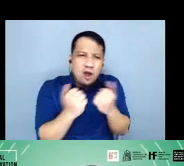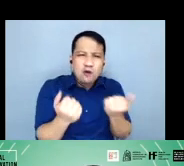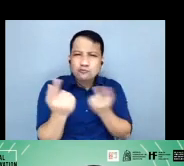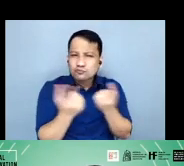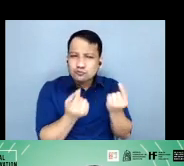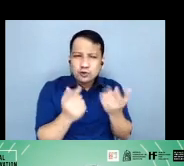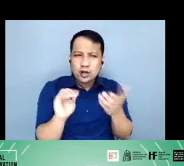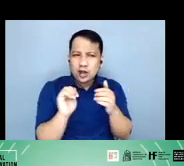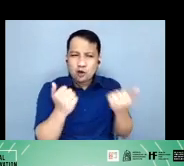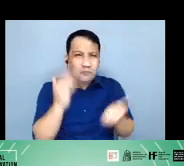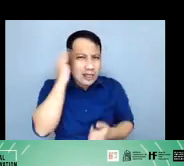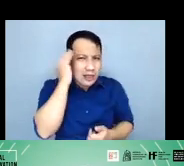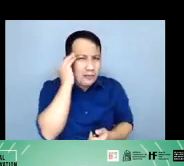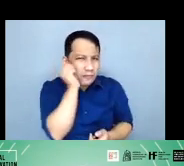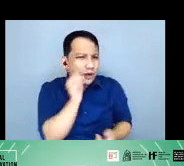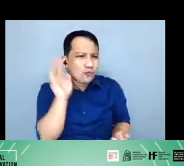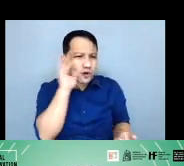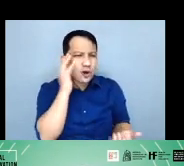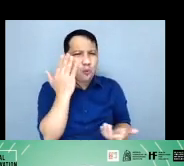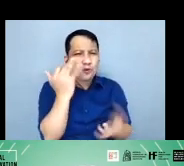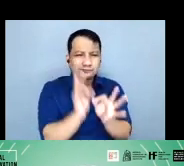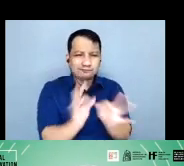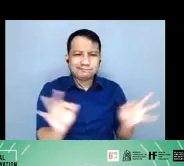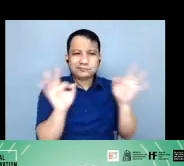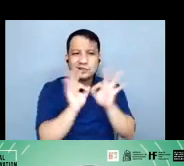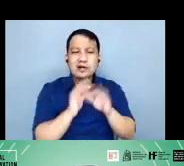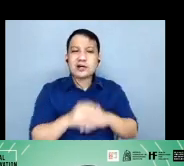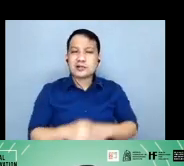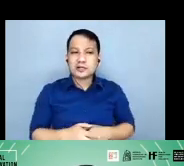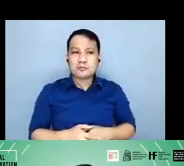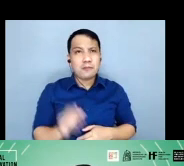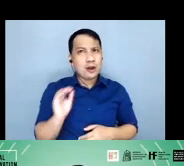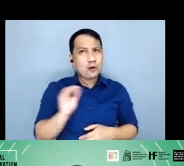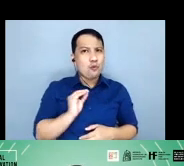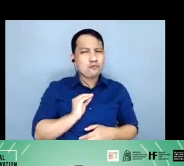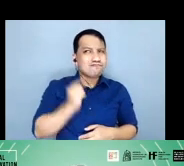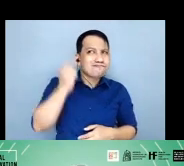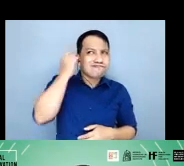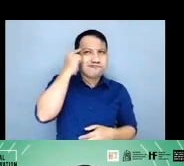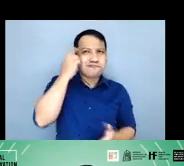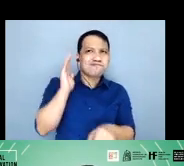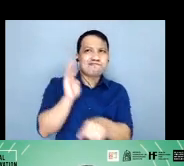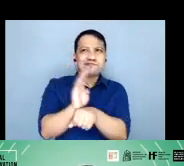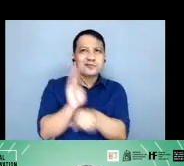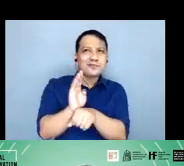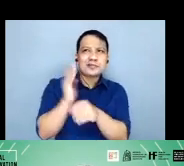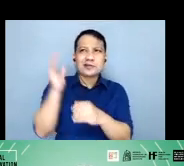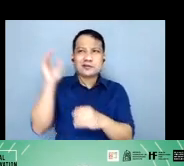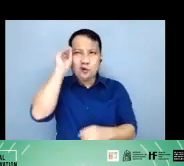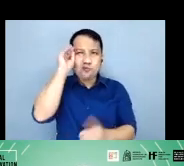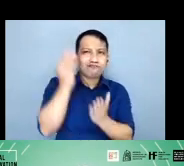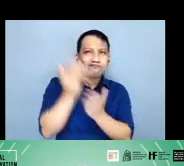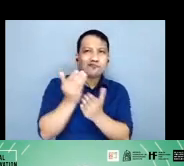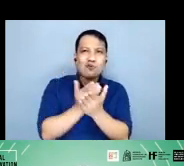to track it, and why is it important? And when we think of our own projects, we think of our own businesses, our own courses, anything that we